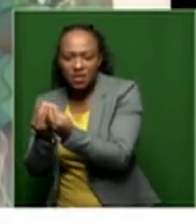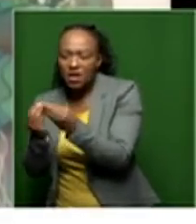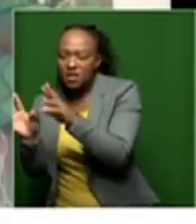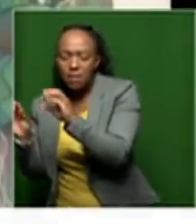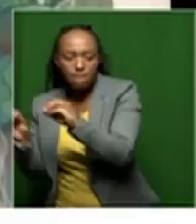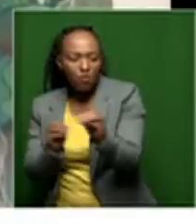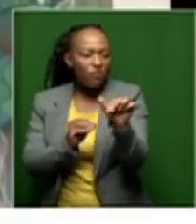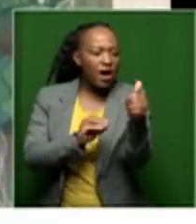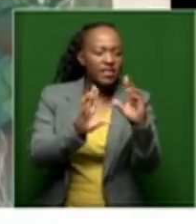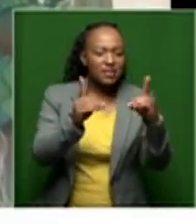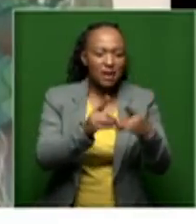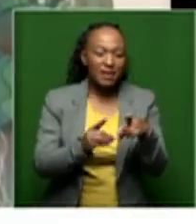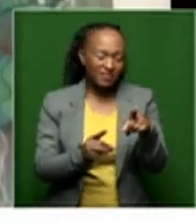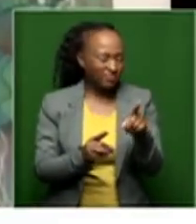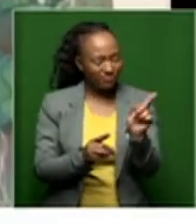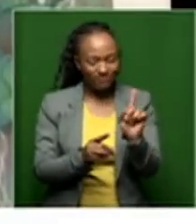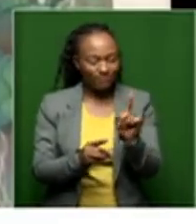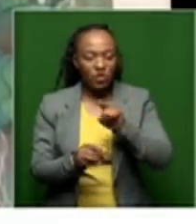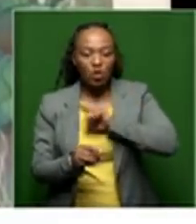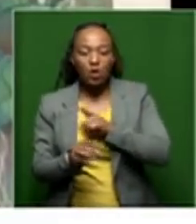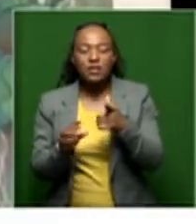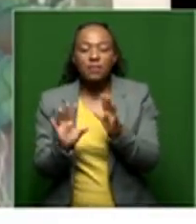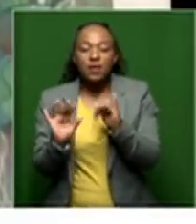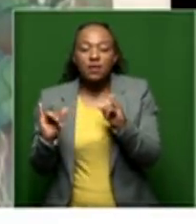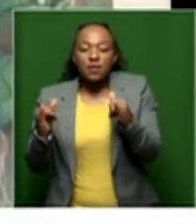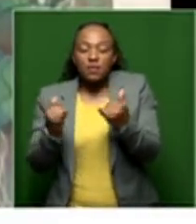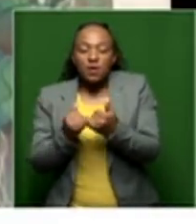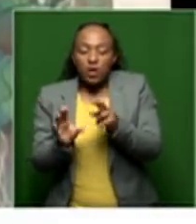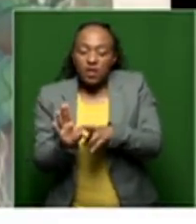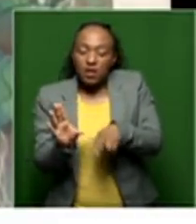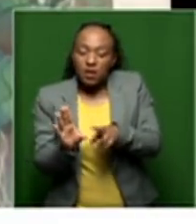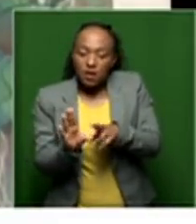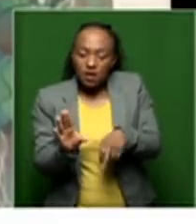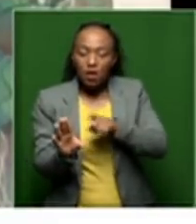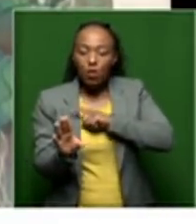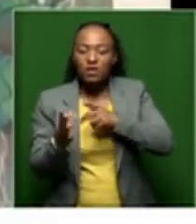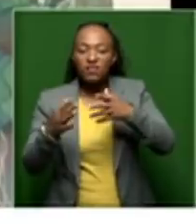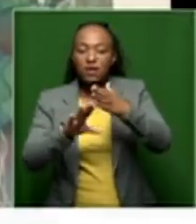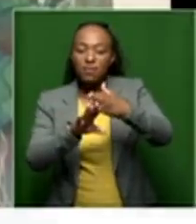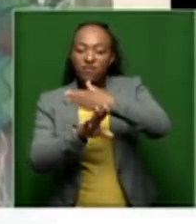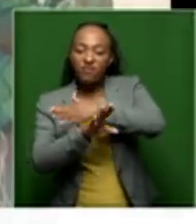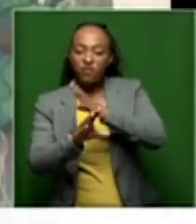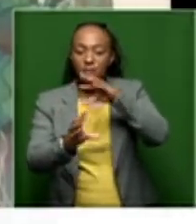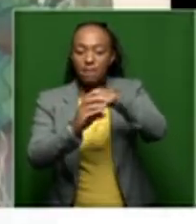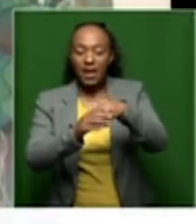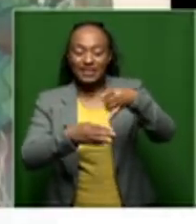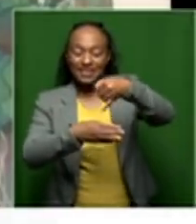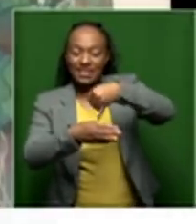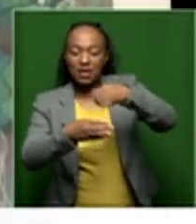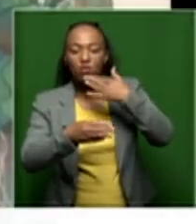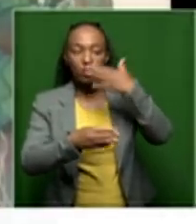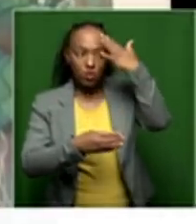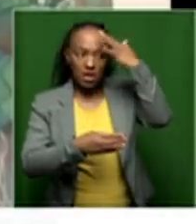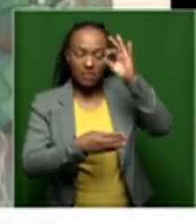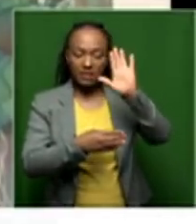And, of course, blacklist them also from doing business with the state if they resign, because once they've been part of the internal processes of government